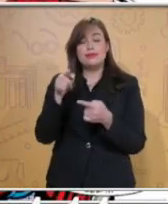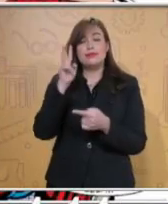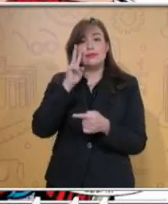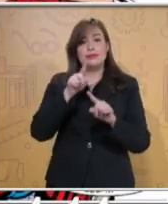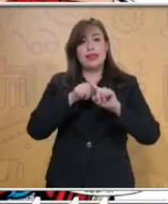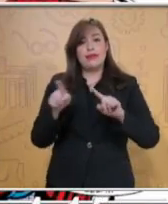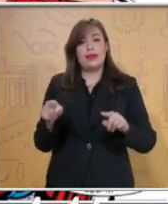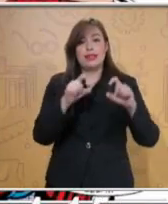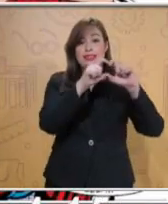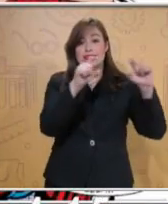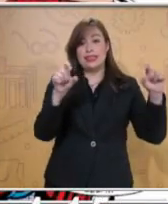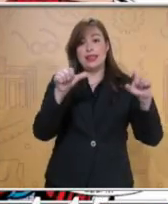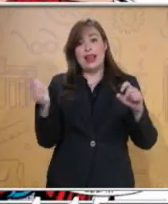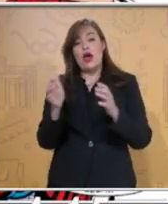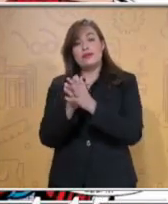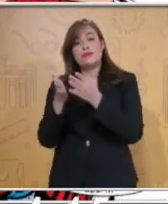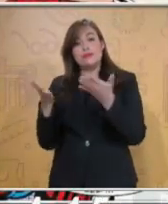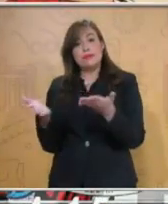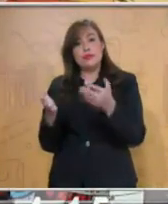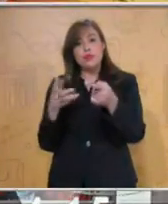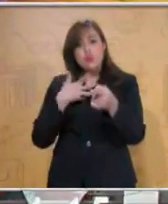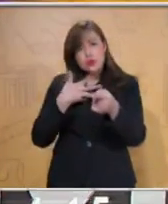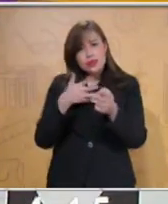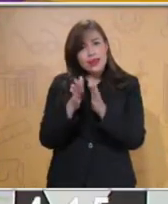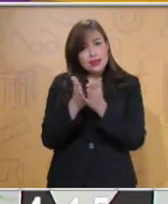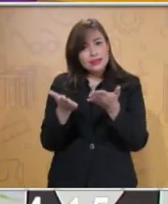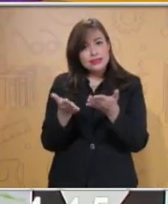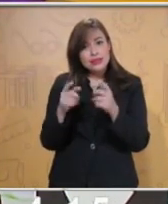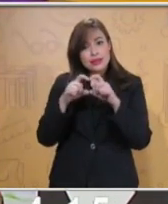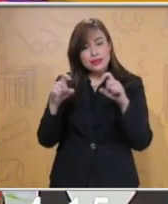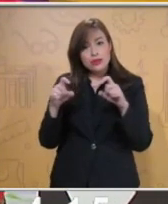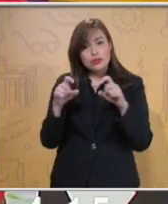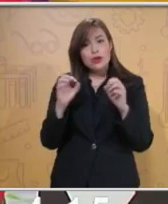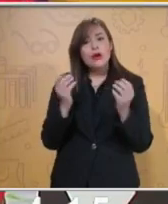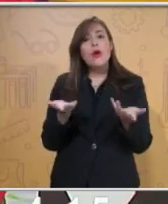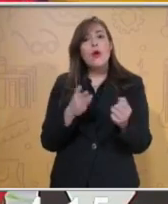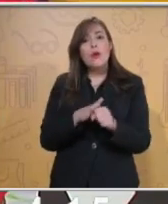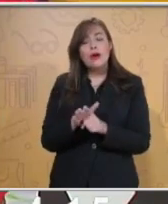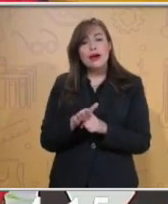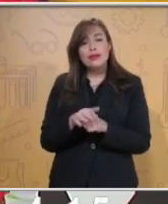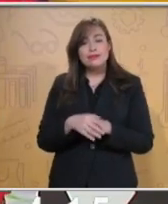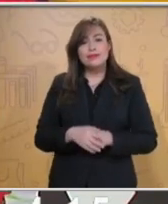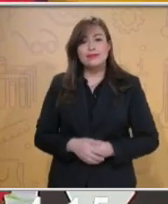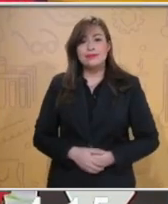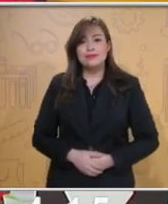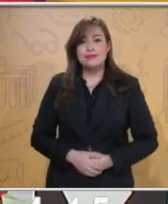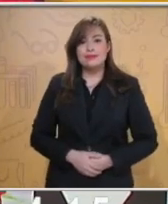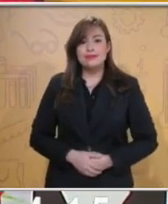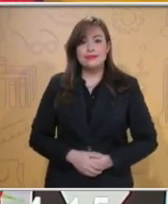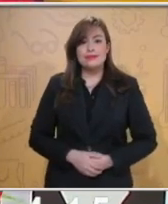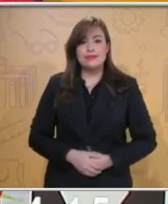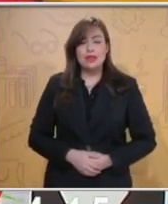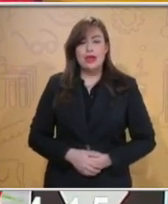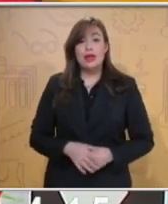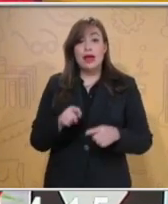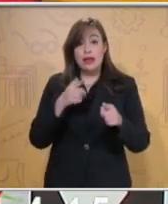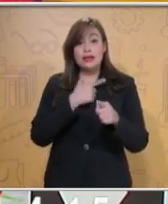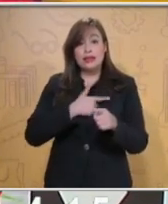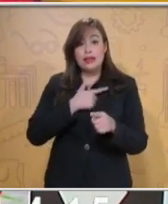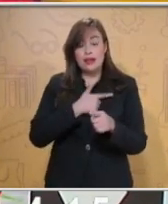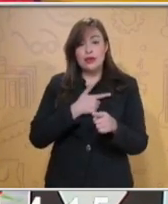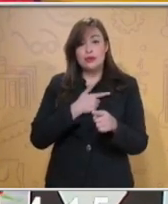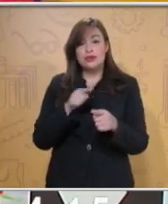book. Do you have comics books? Which genre are your comics books? And do you like reading